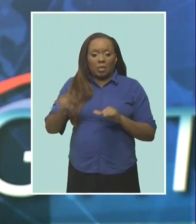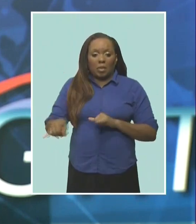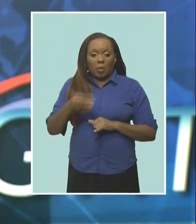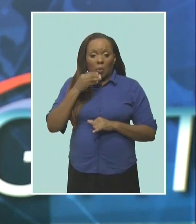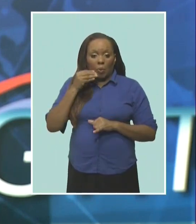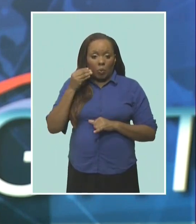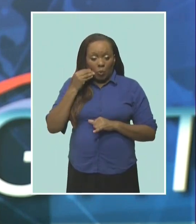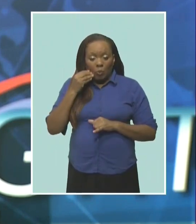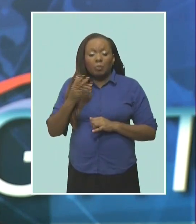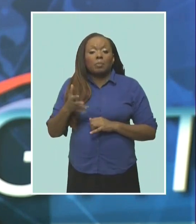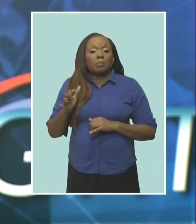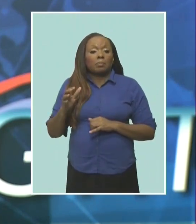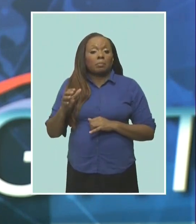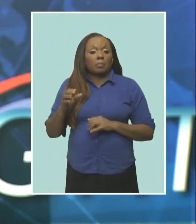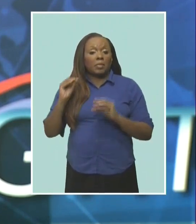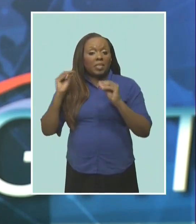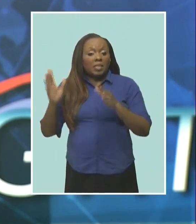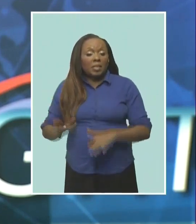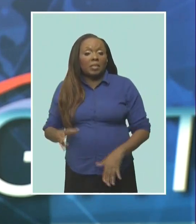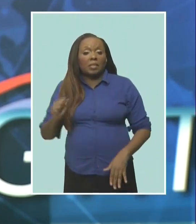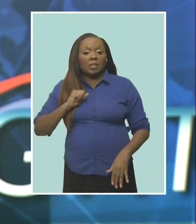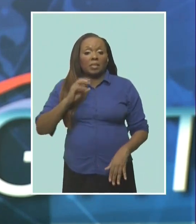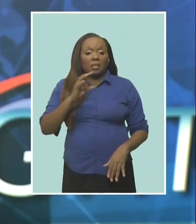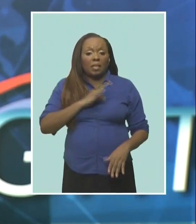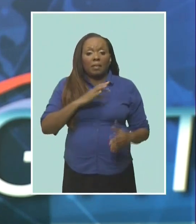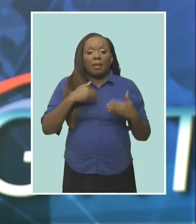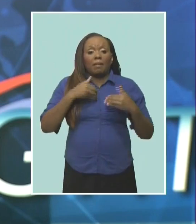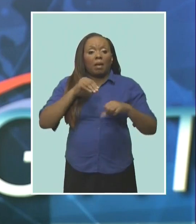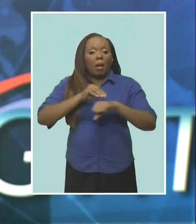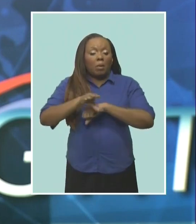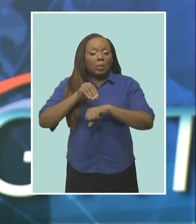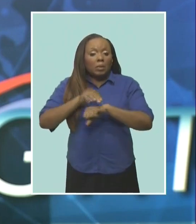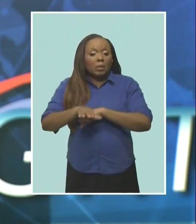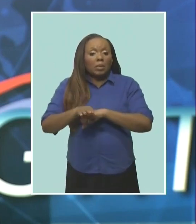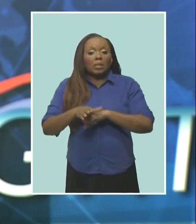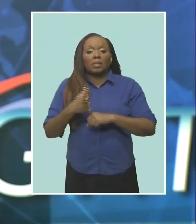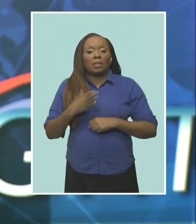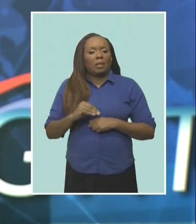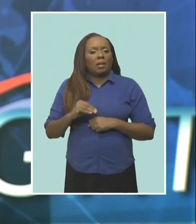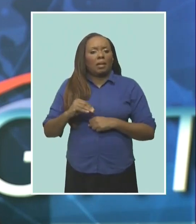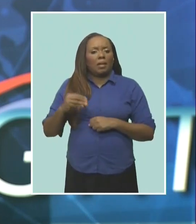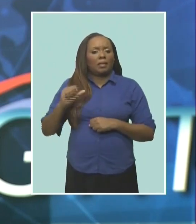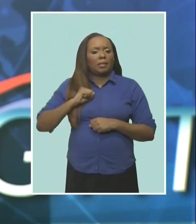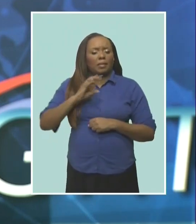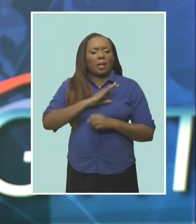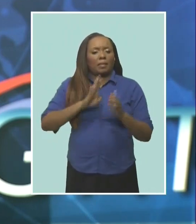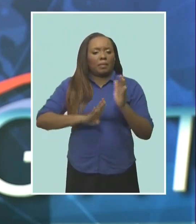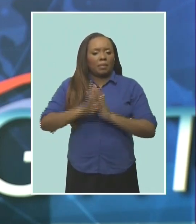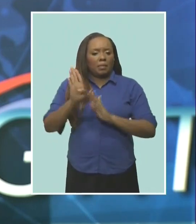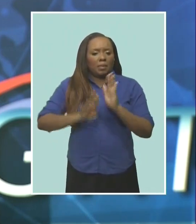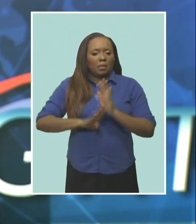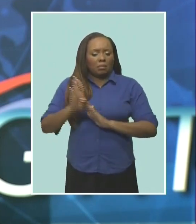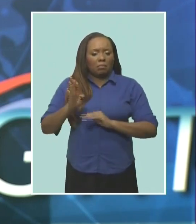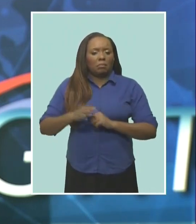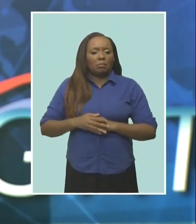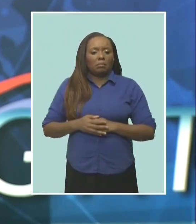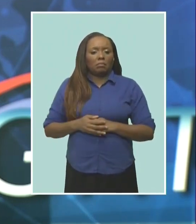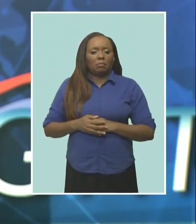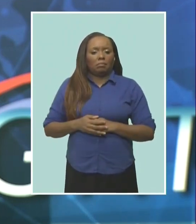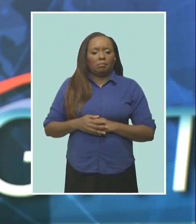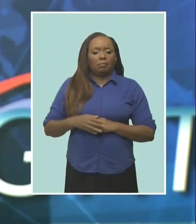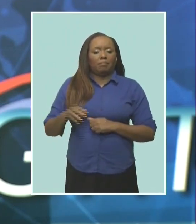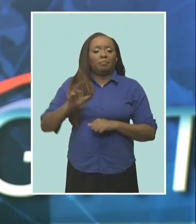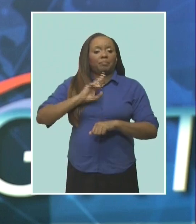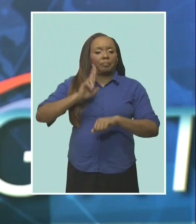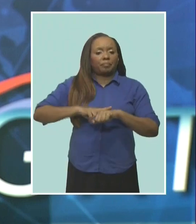while teachers and staff received additional counselling and engaged in staff development. Also, Dr. Archer-Bradshaw says national